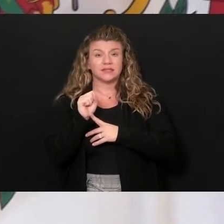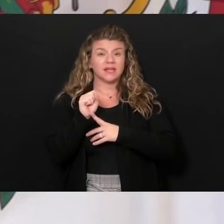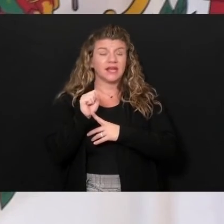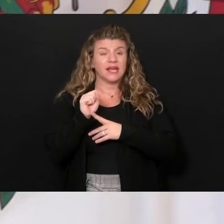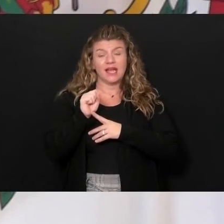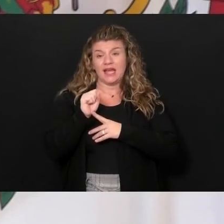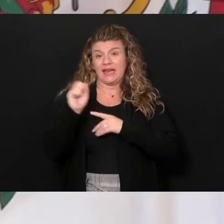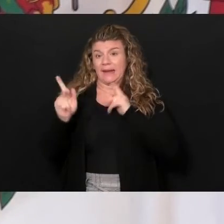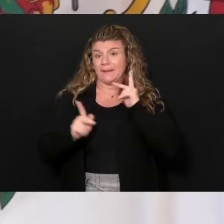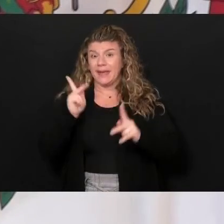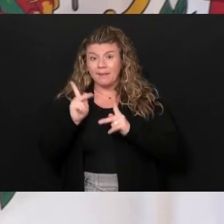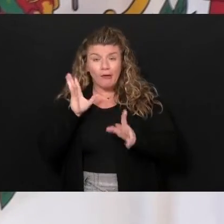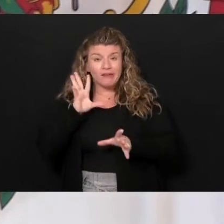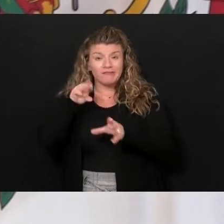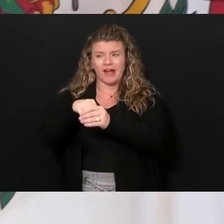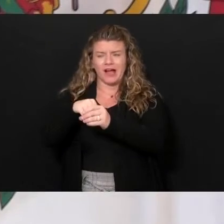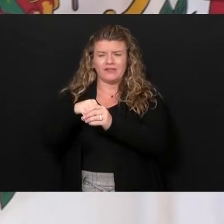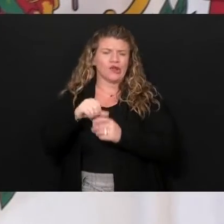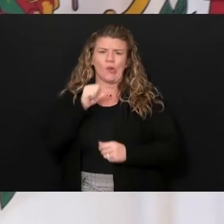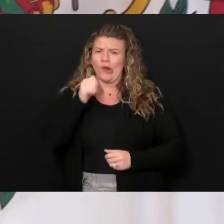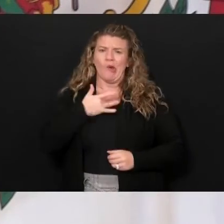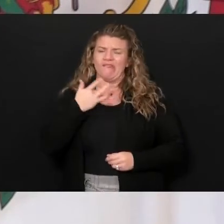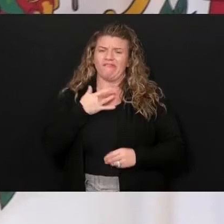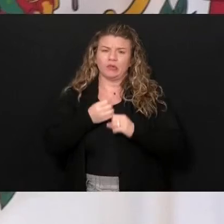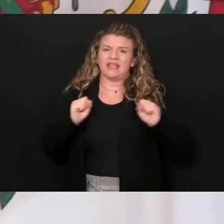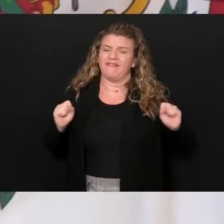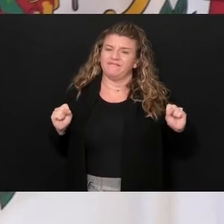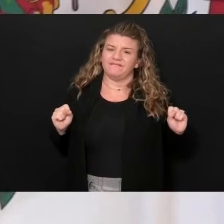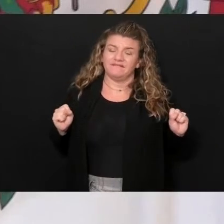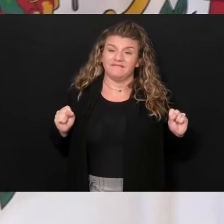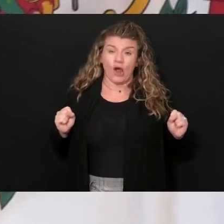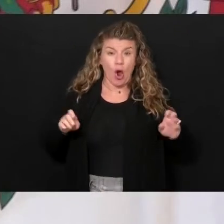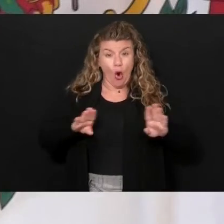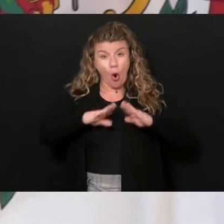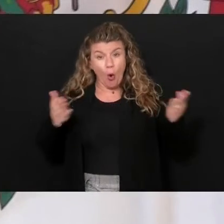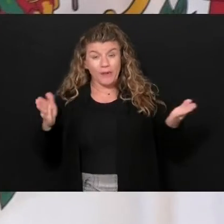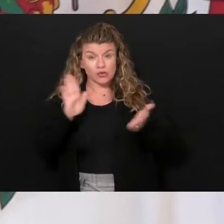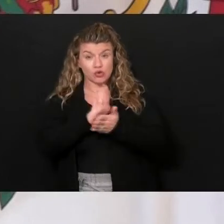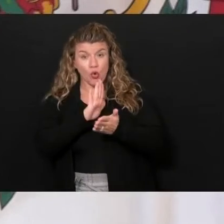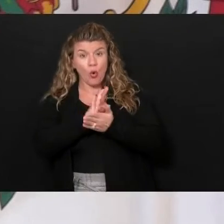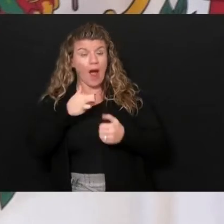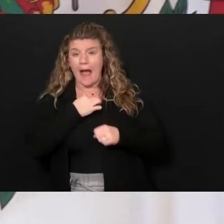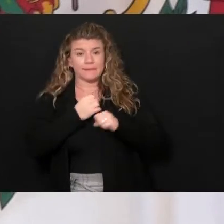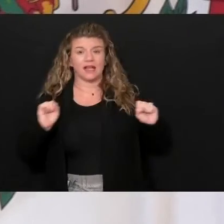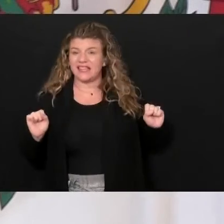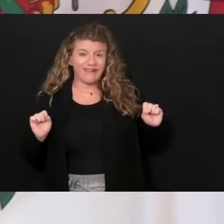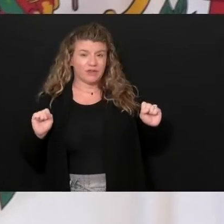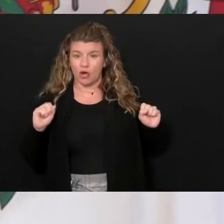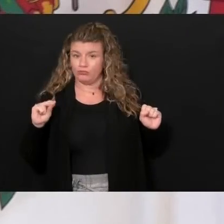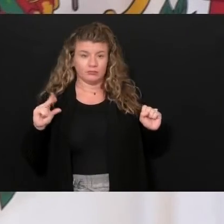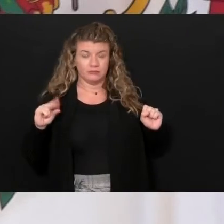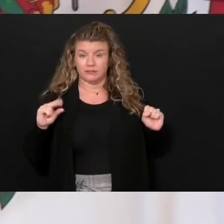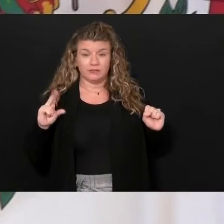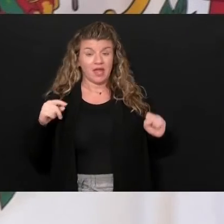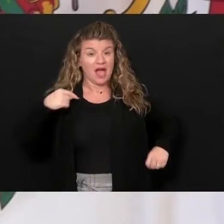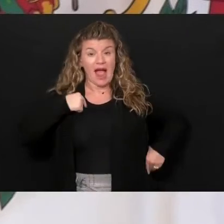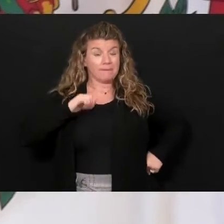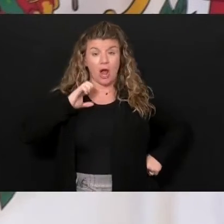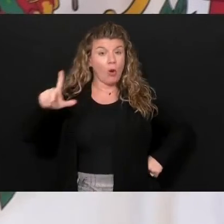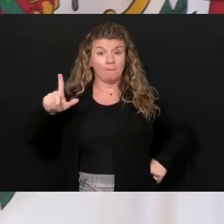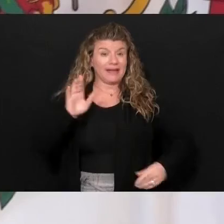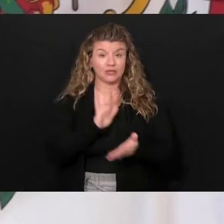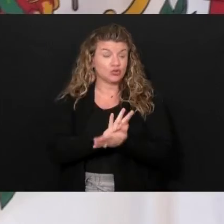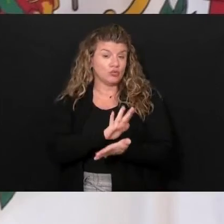people saying, well, we don't feel safe being in school right now, so we're not going to go to